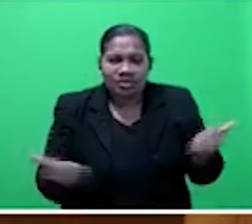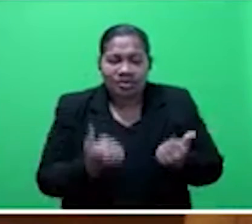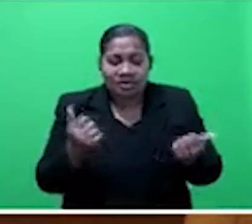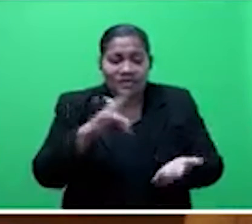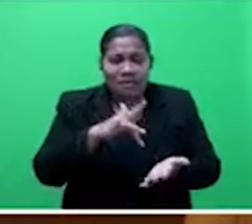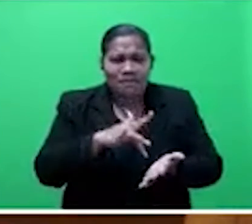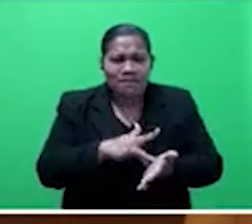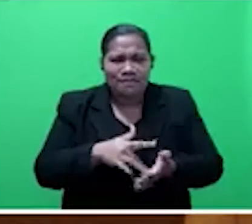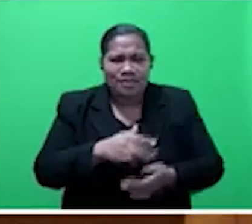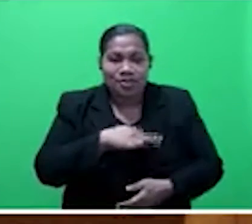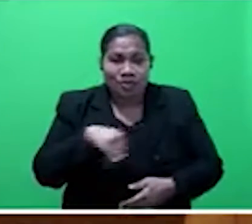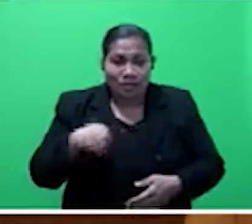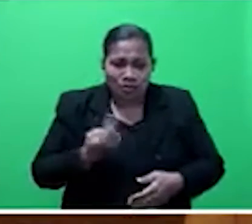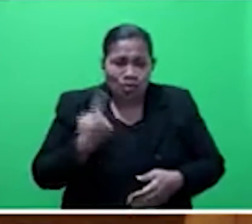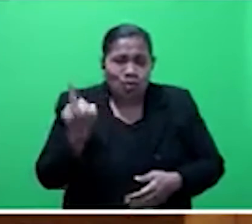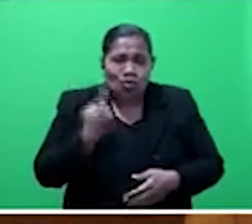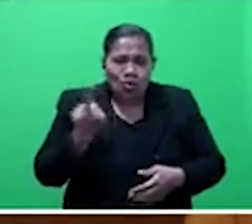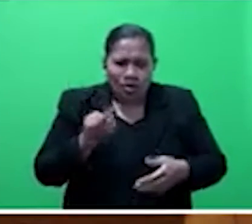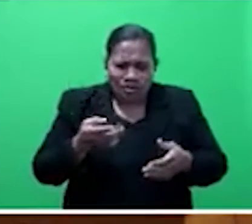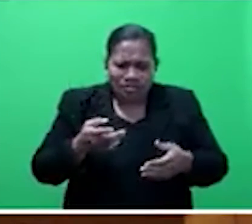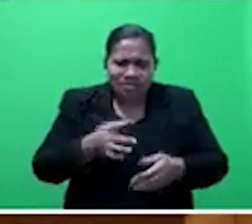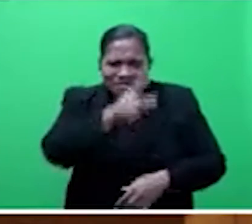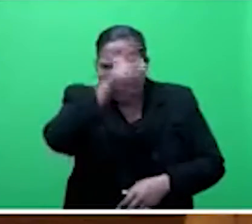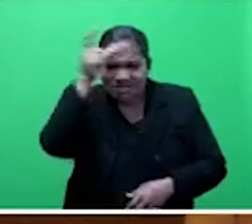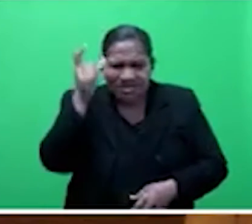a challenge for the ministry, and the